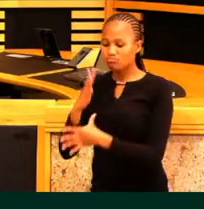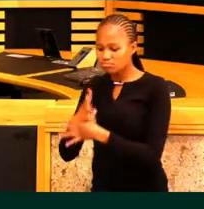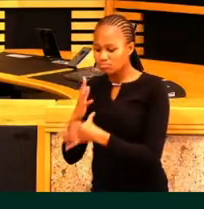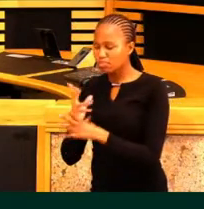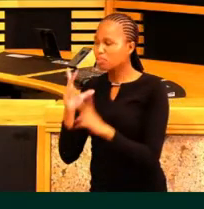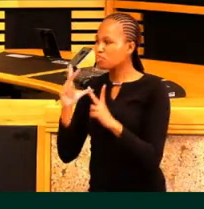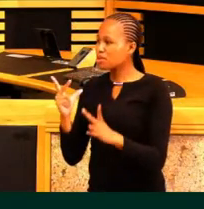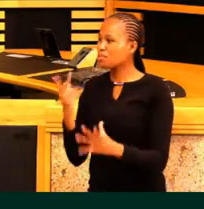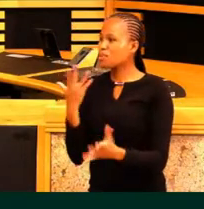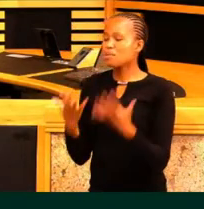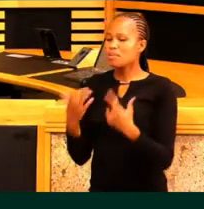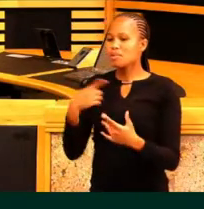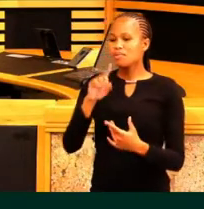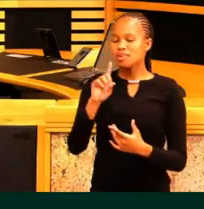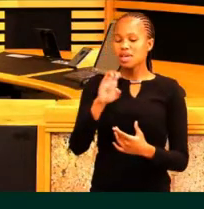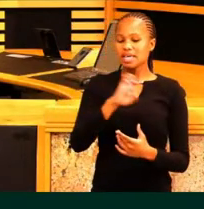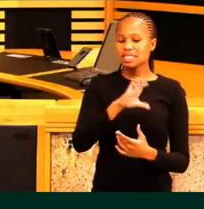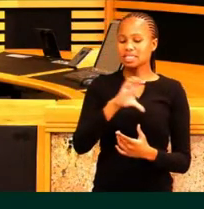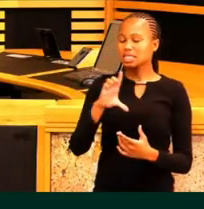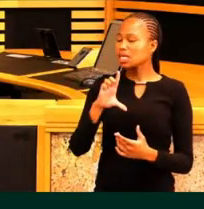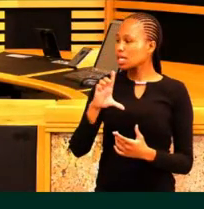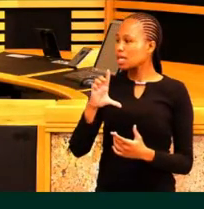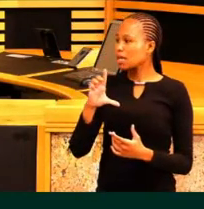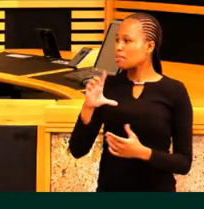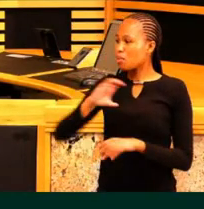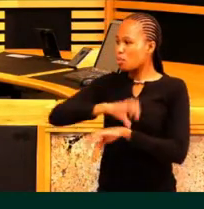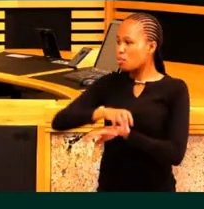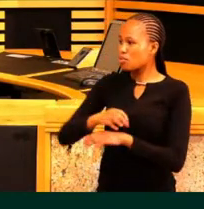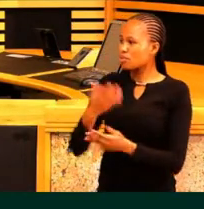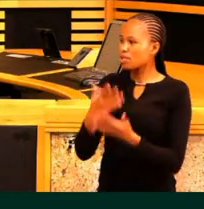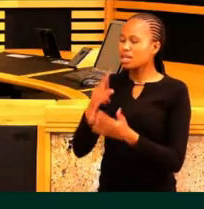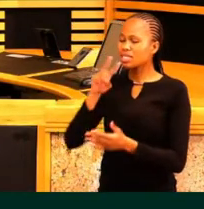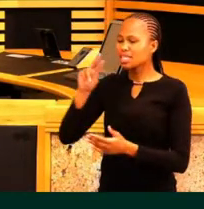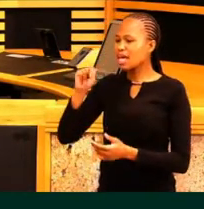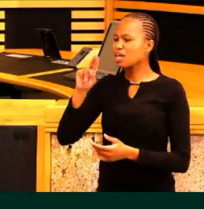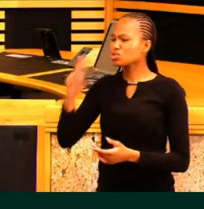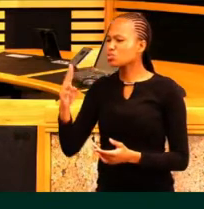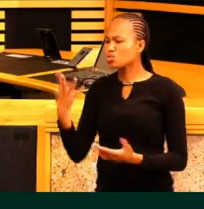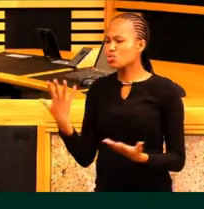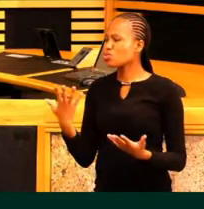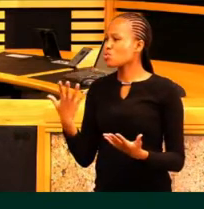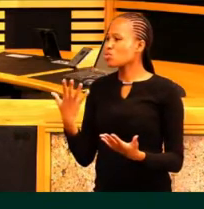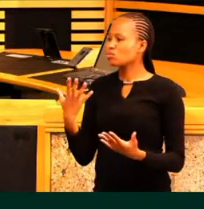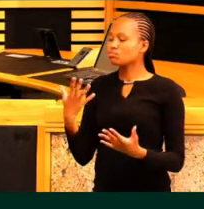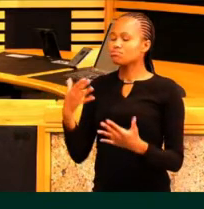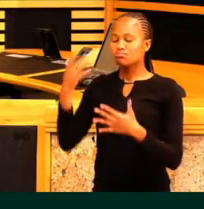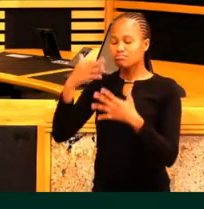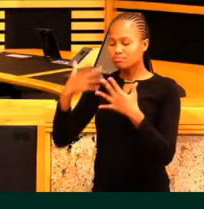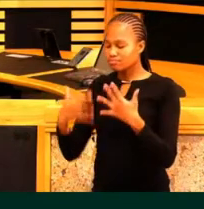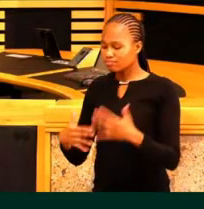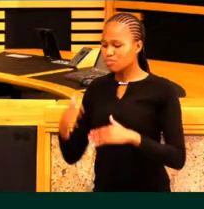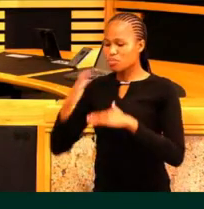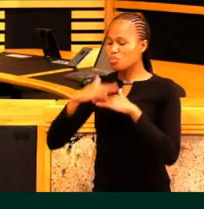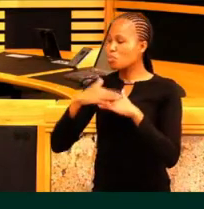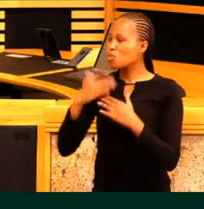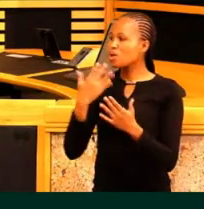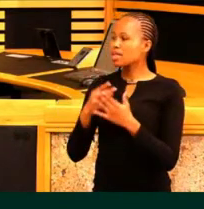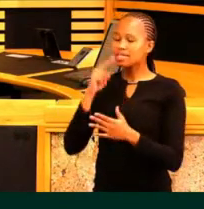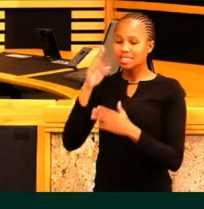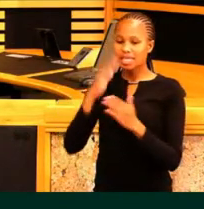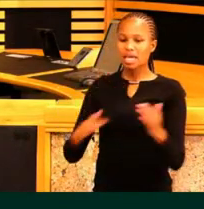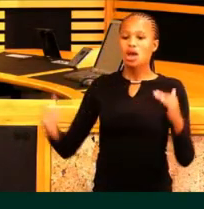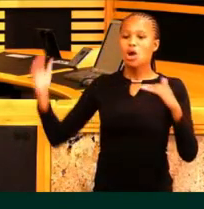whether you go on the eastern part of the province look at your r61 N2 and Etc with the two highest bridges